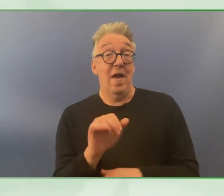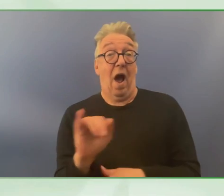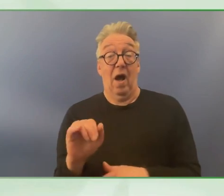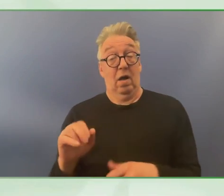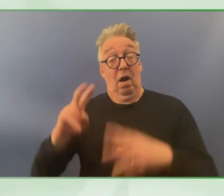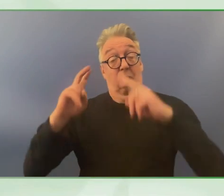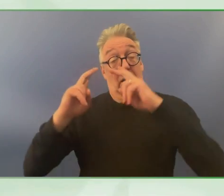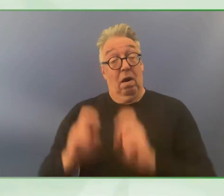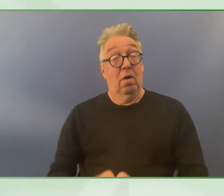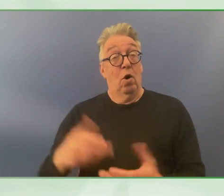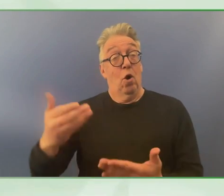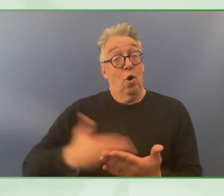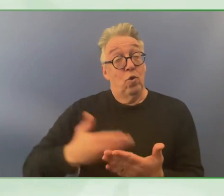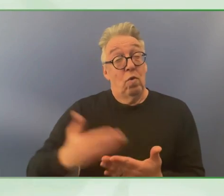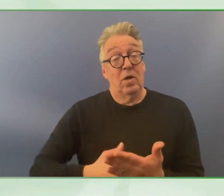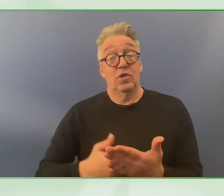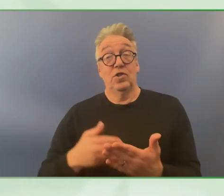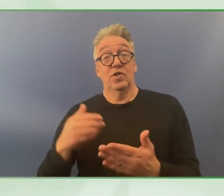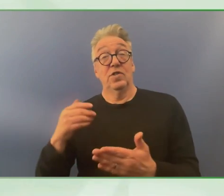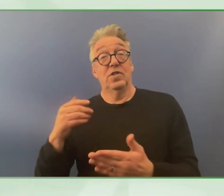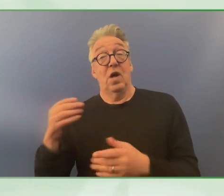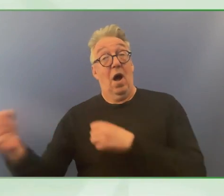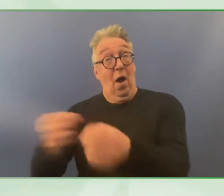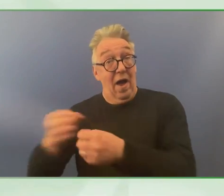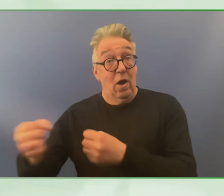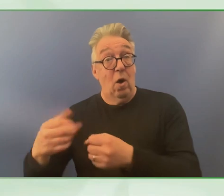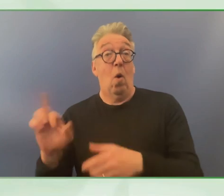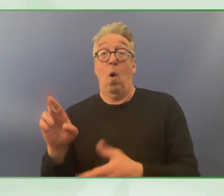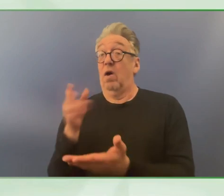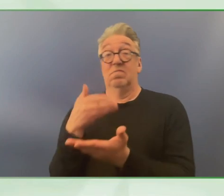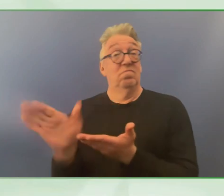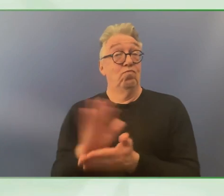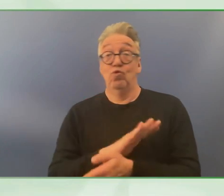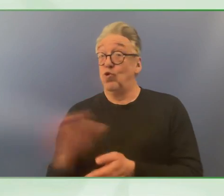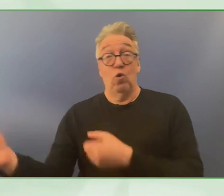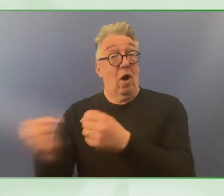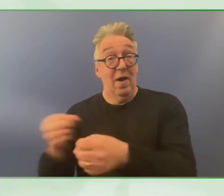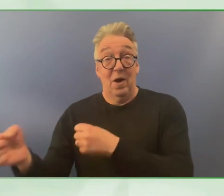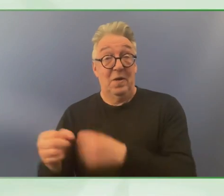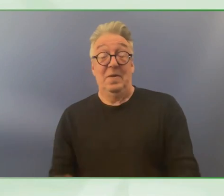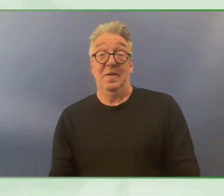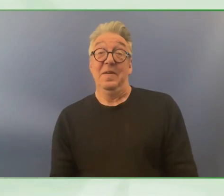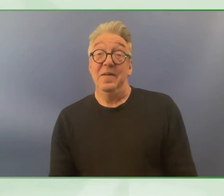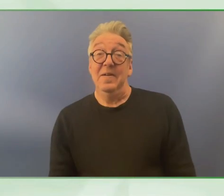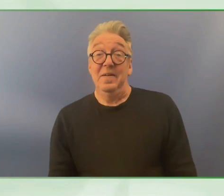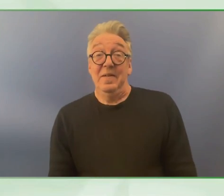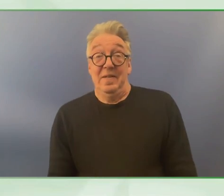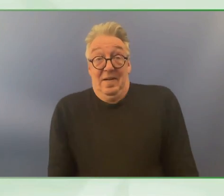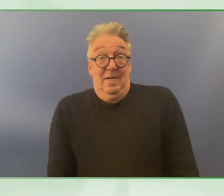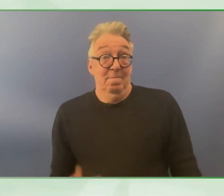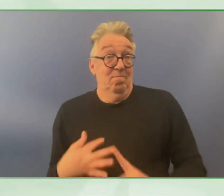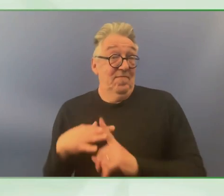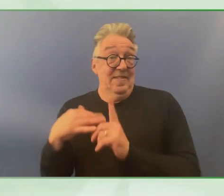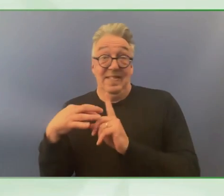So we try to adapt and to be more flexible to new circumstances on labor market.